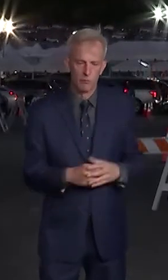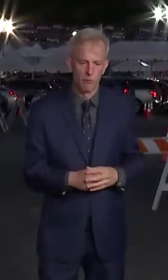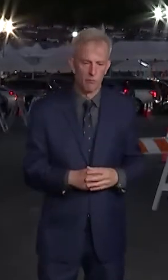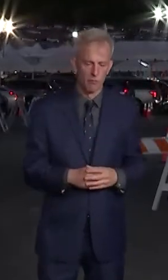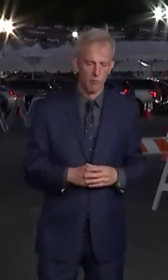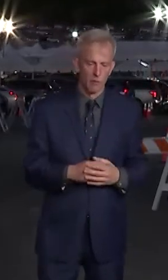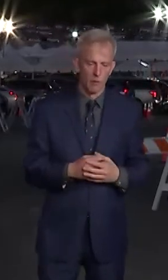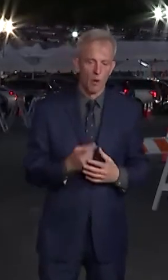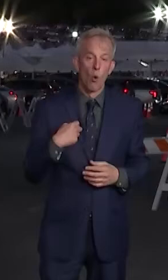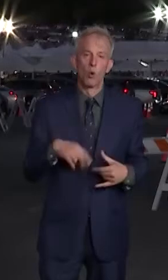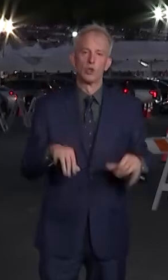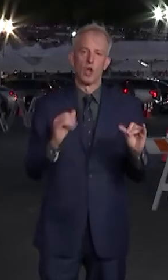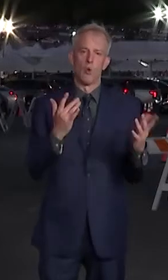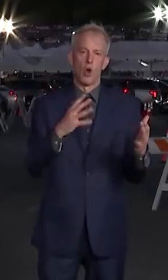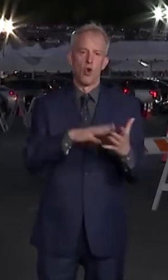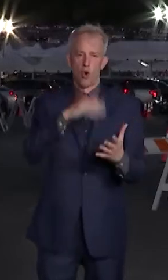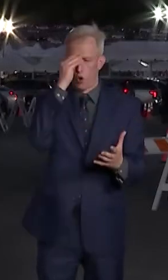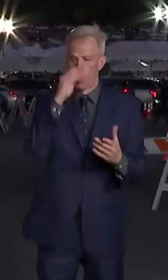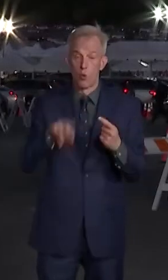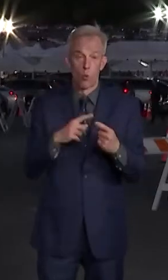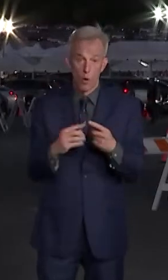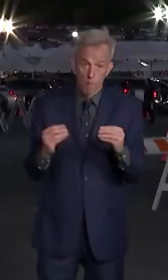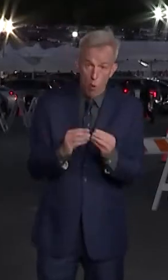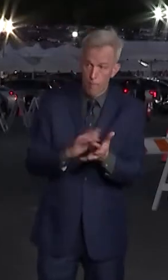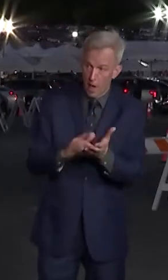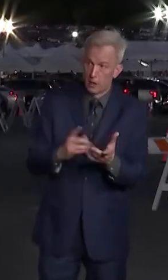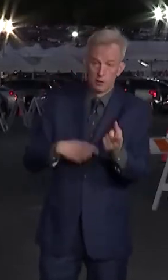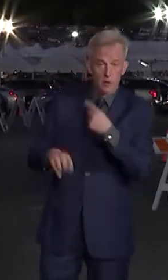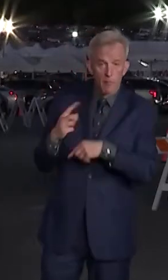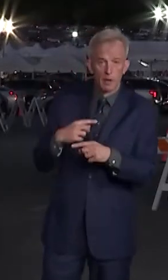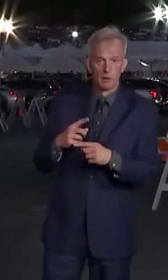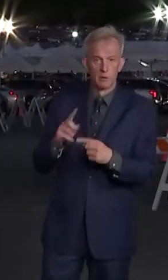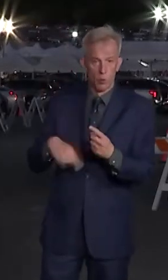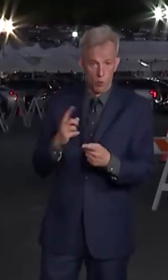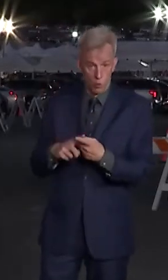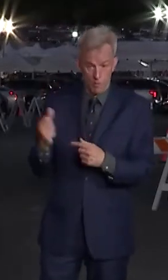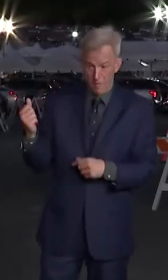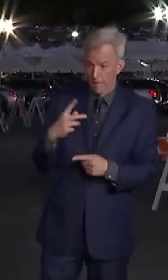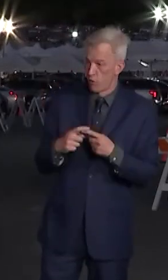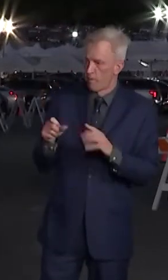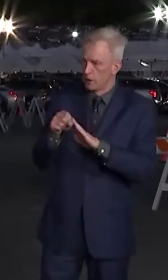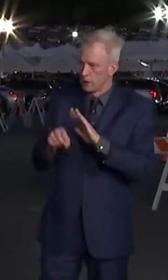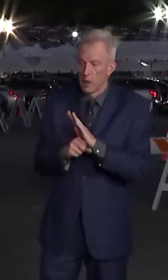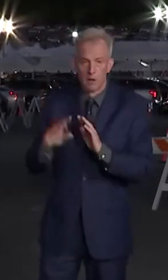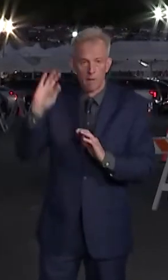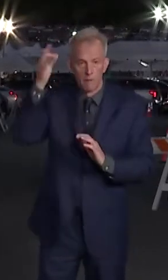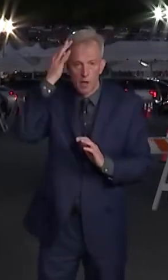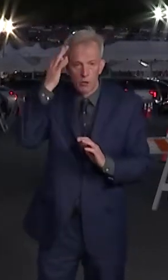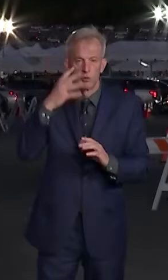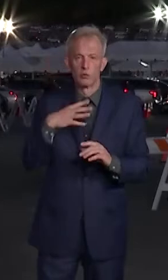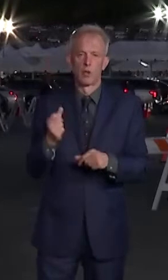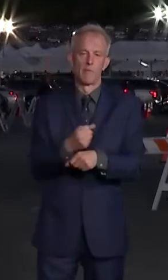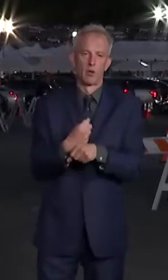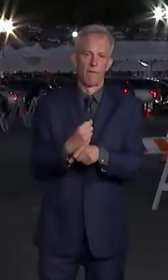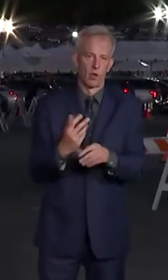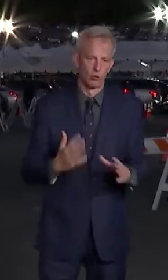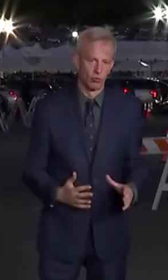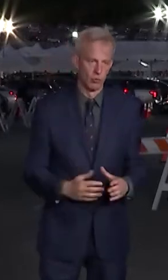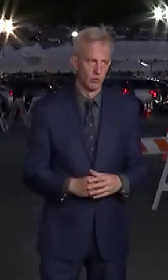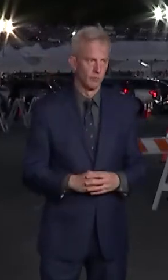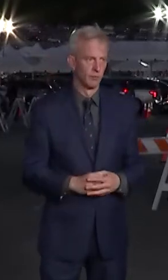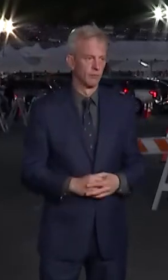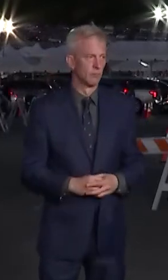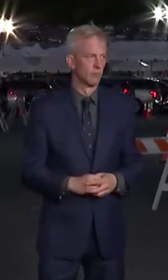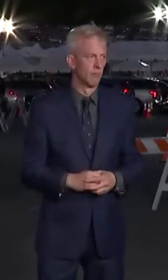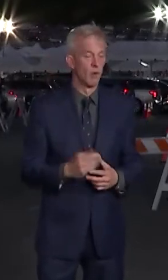more doses will arrive, to know how many of them are coming even next week from the state, from the federal government, and from manufacturers. There's a